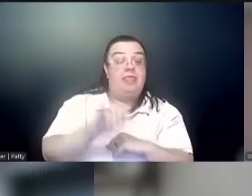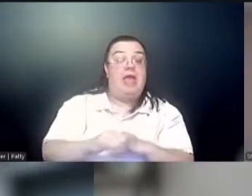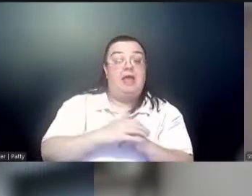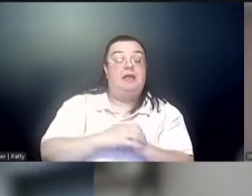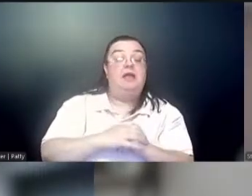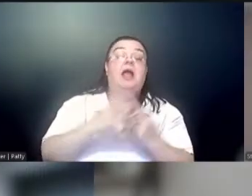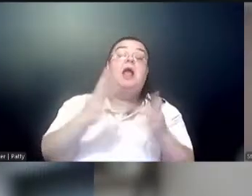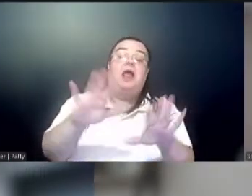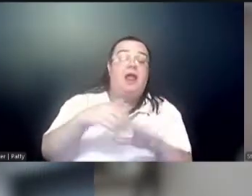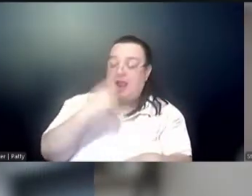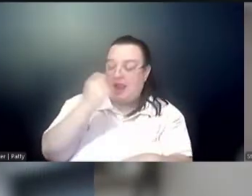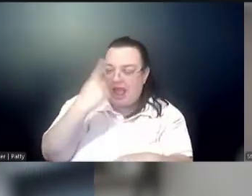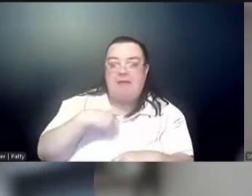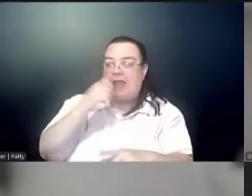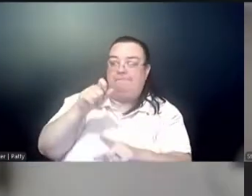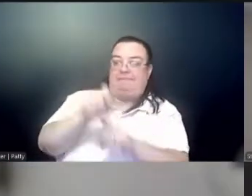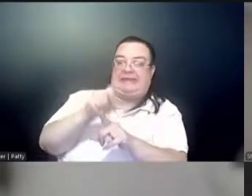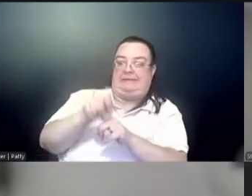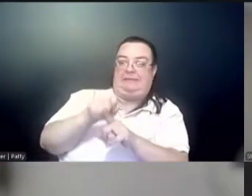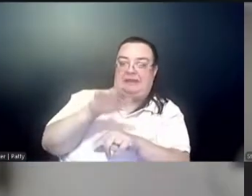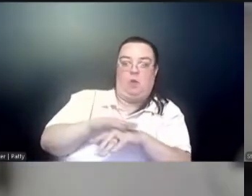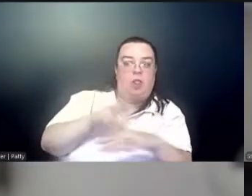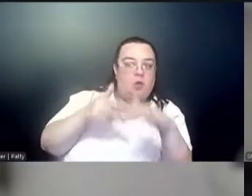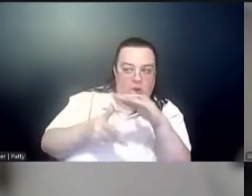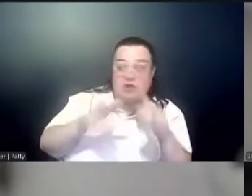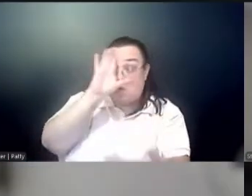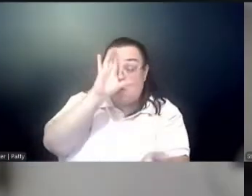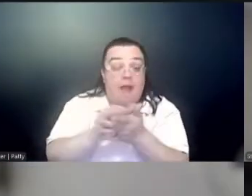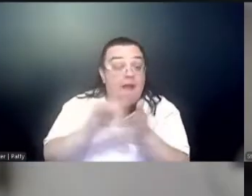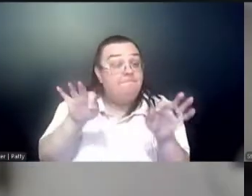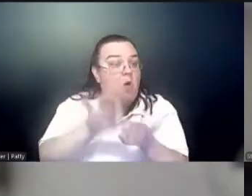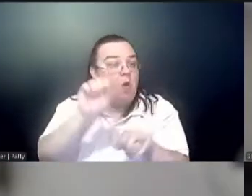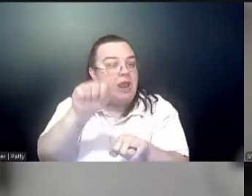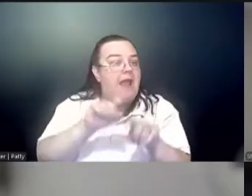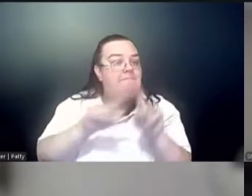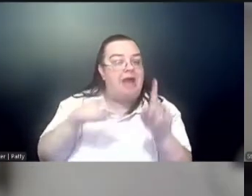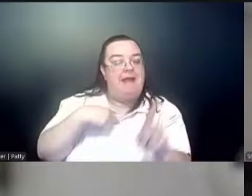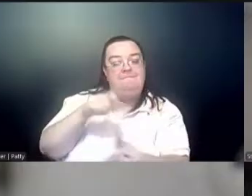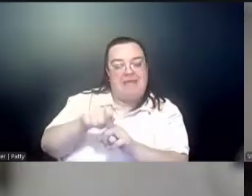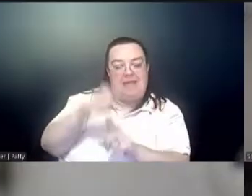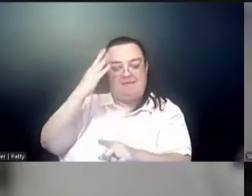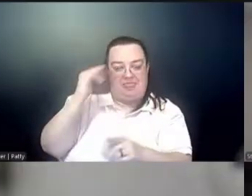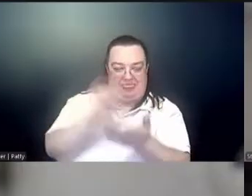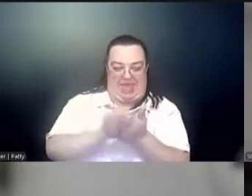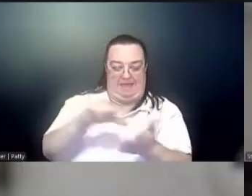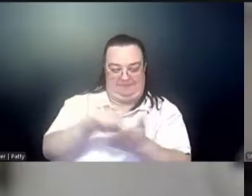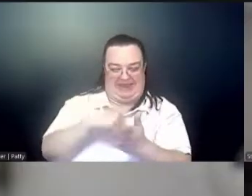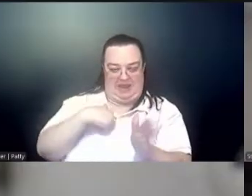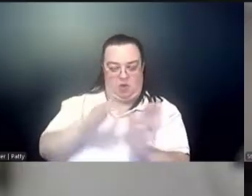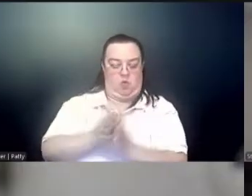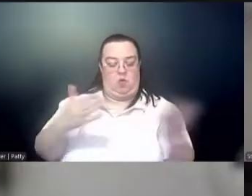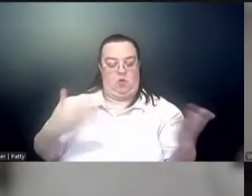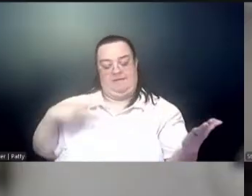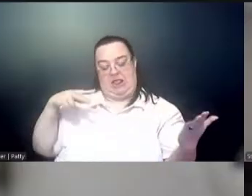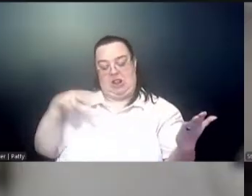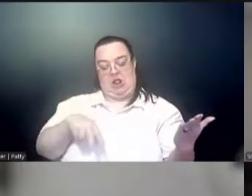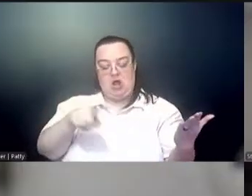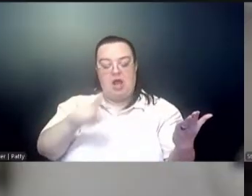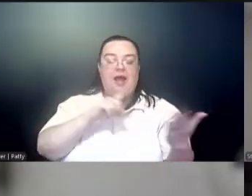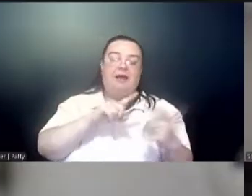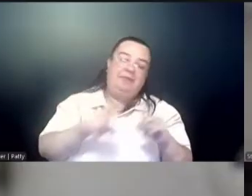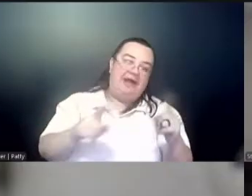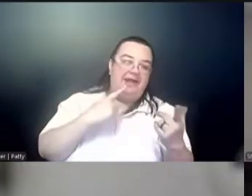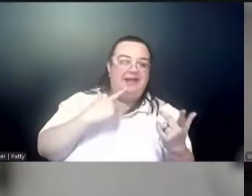And again, I'm not picking on the garage. I mean, I know it's important. I'm just picking on it because it's on the page that I turned to. But, generally,